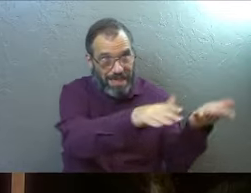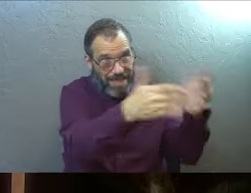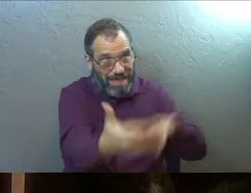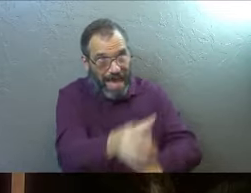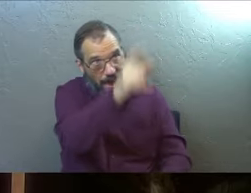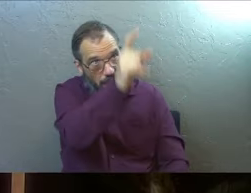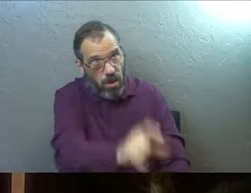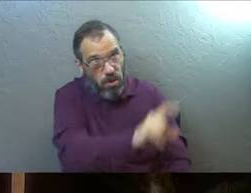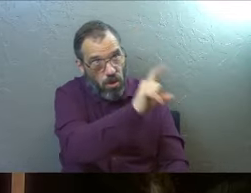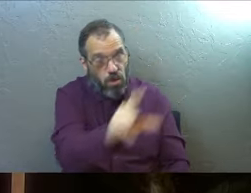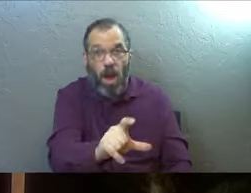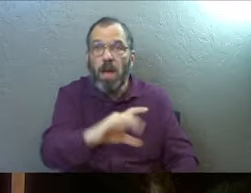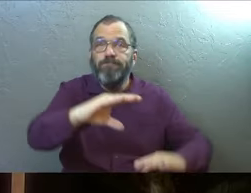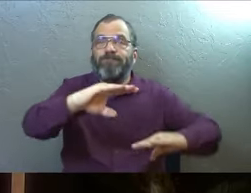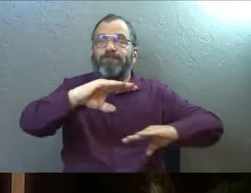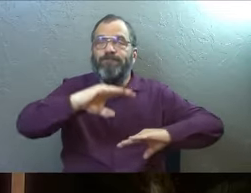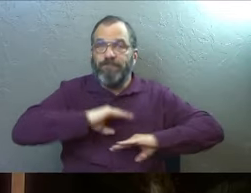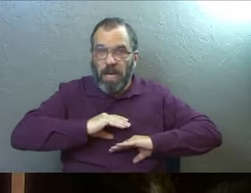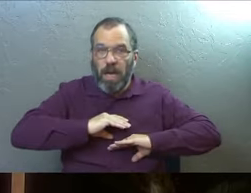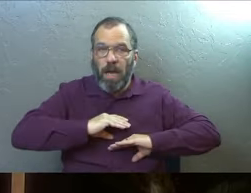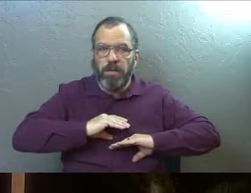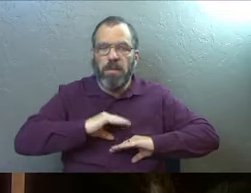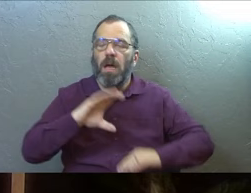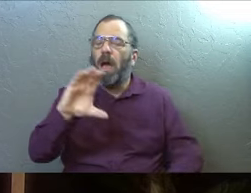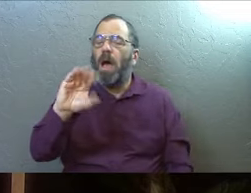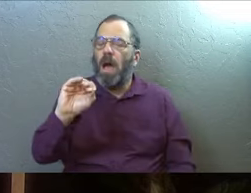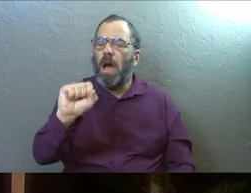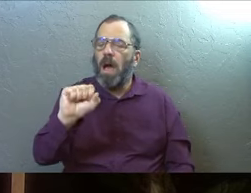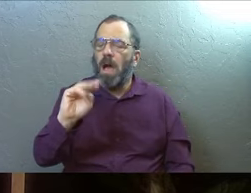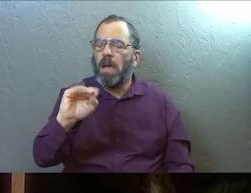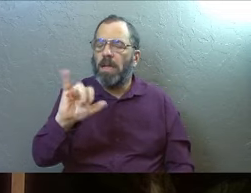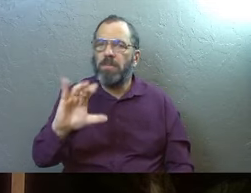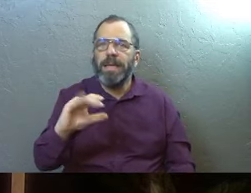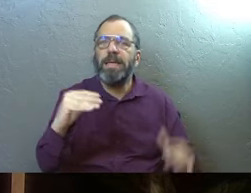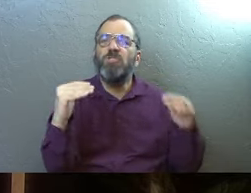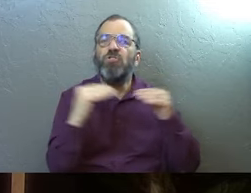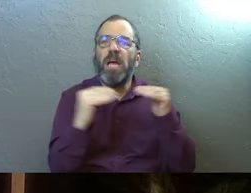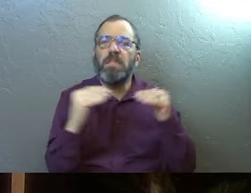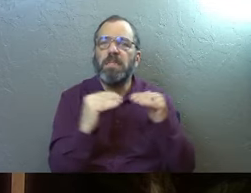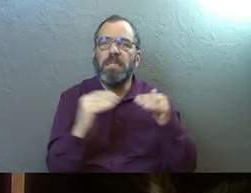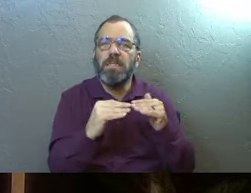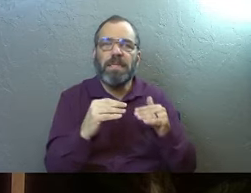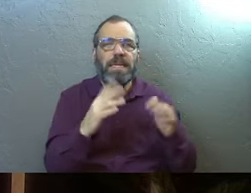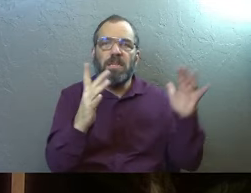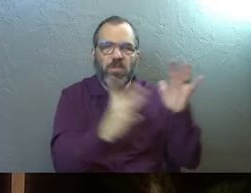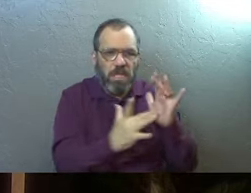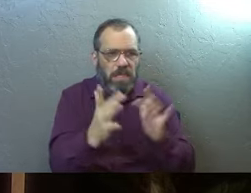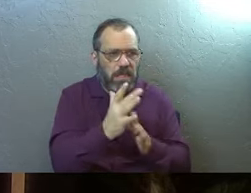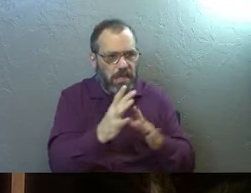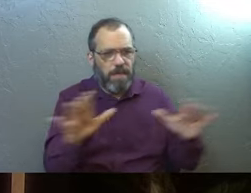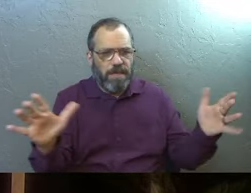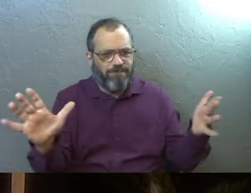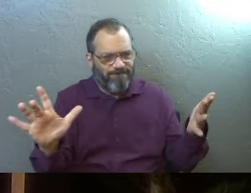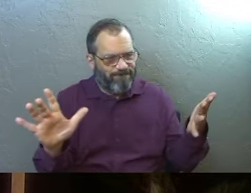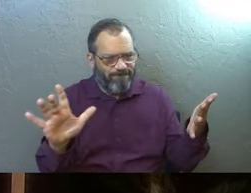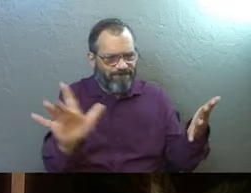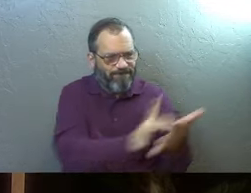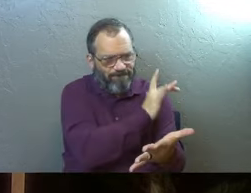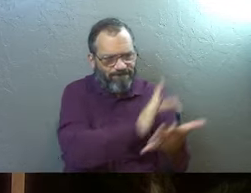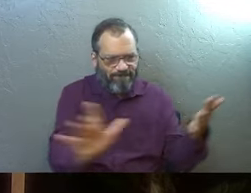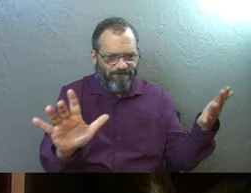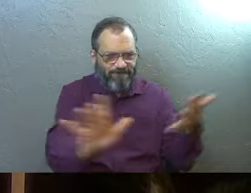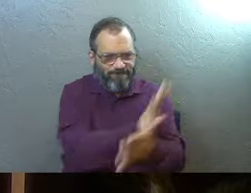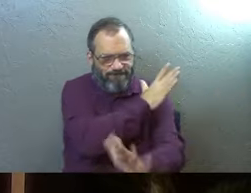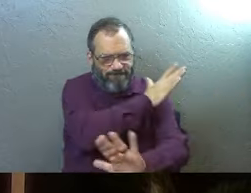on the cross for you, he satisfied cosmic justice for you. He satisfied all the needs of God's